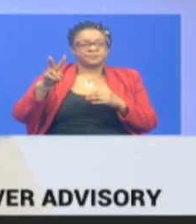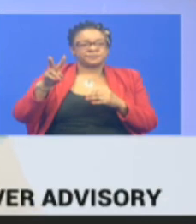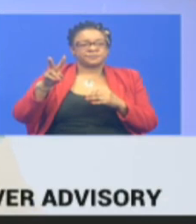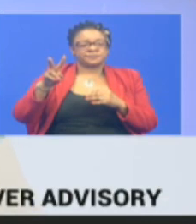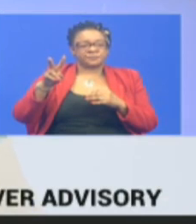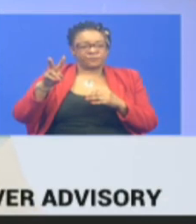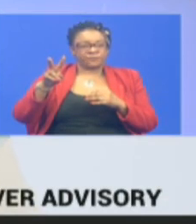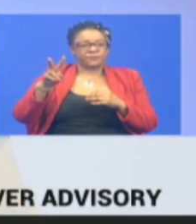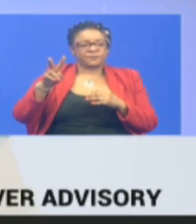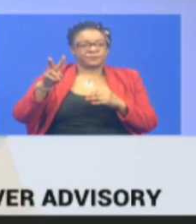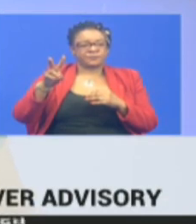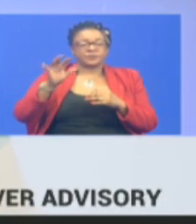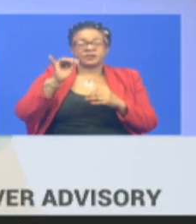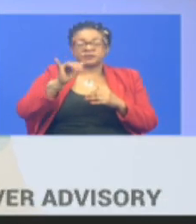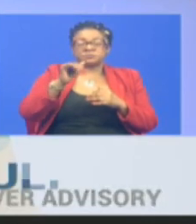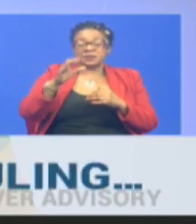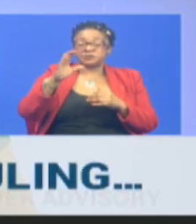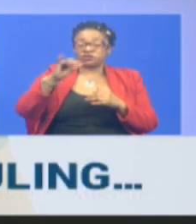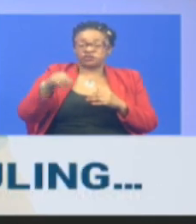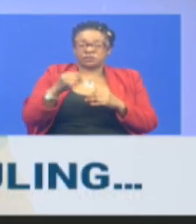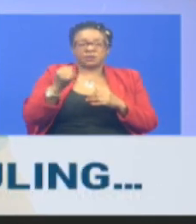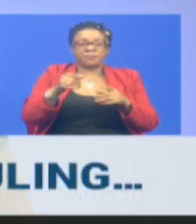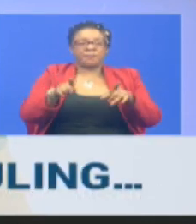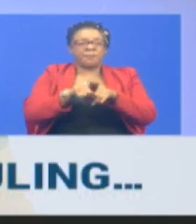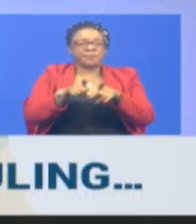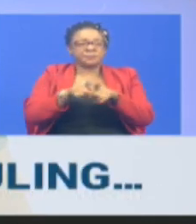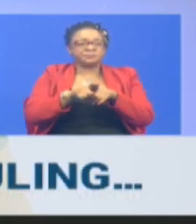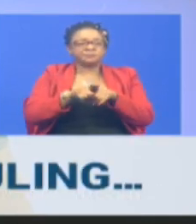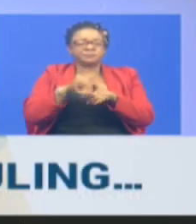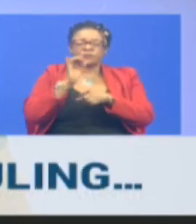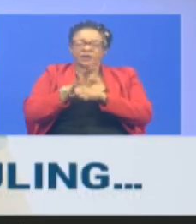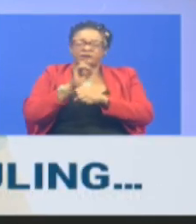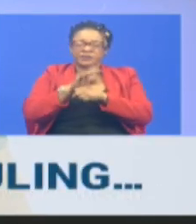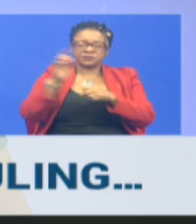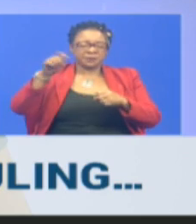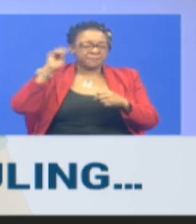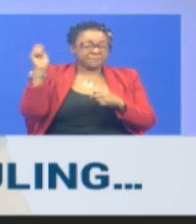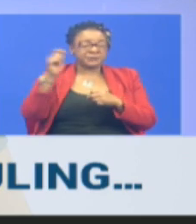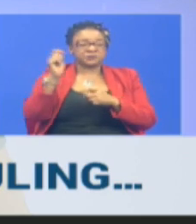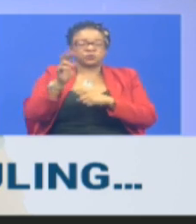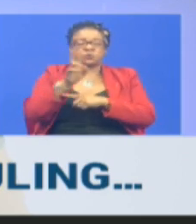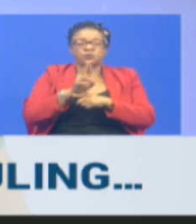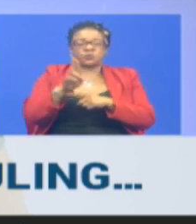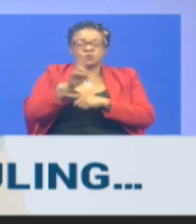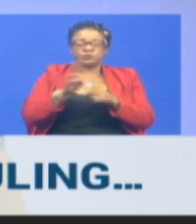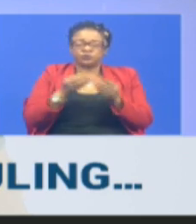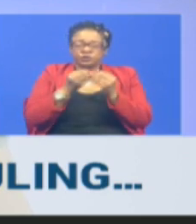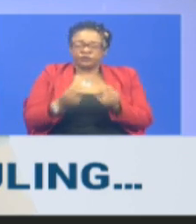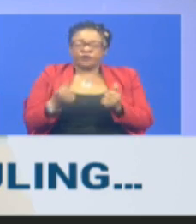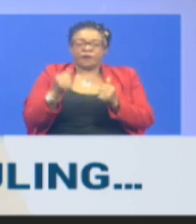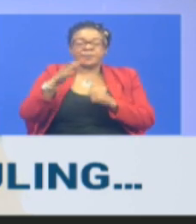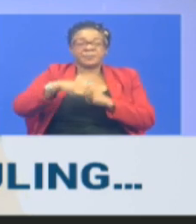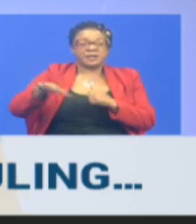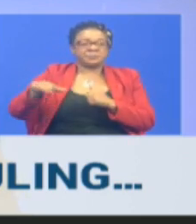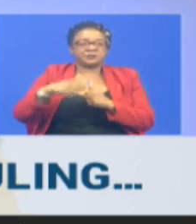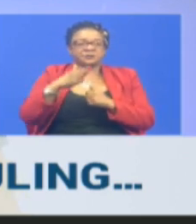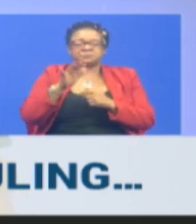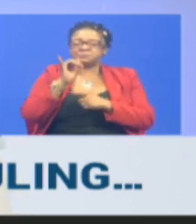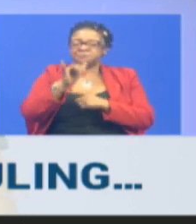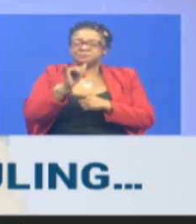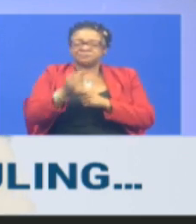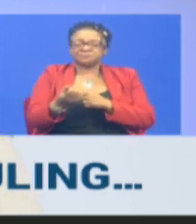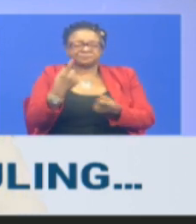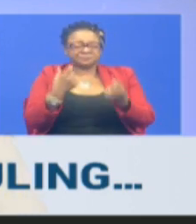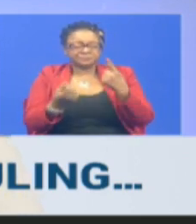Well, the move by Chief Justice David Maraga to advise President Uhuru Kenyatta to dissolve Parliament has raised a number